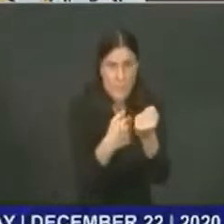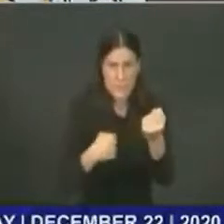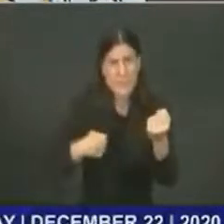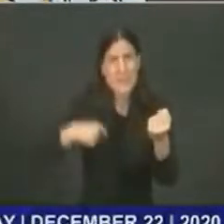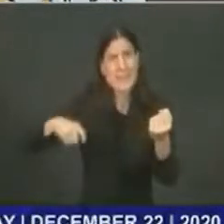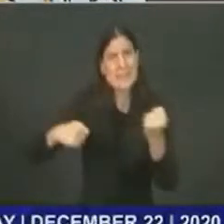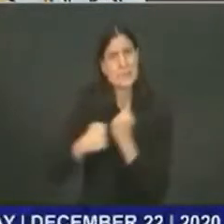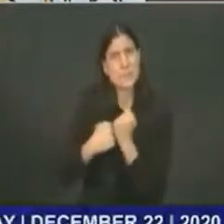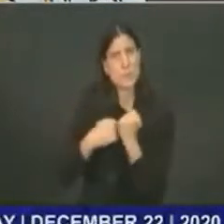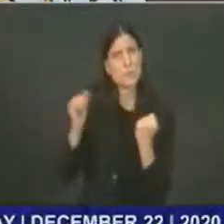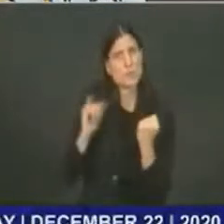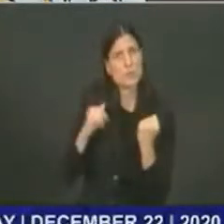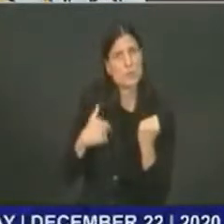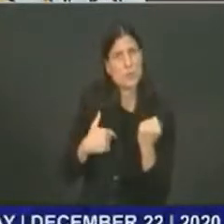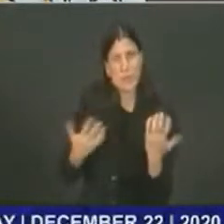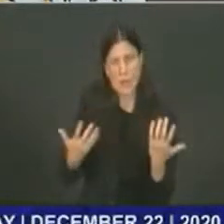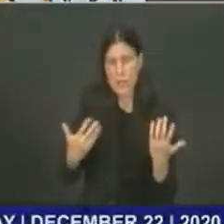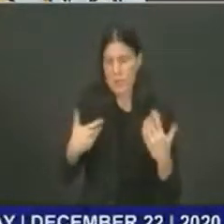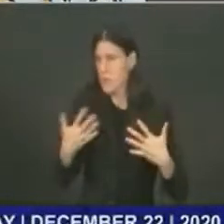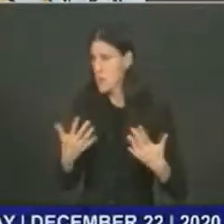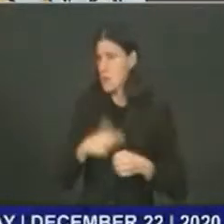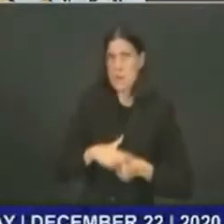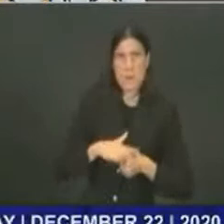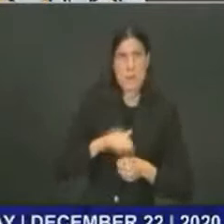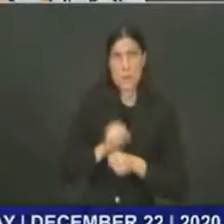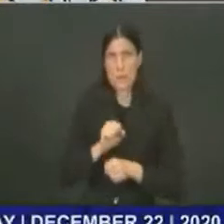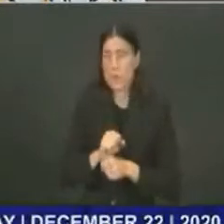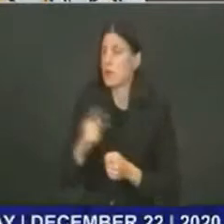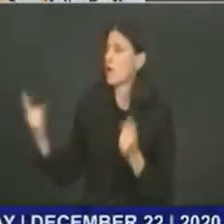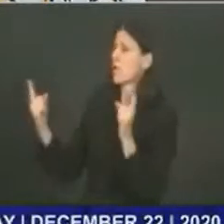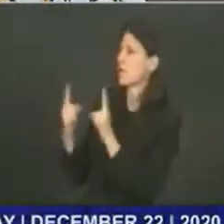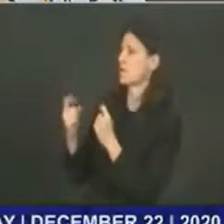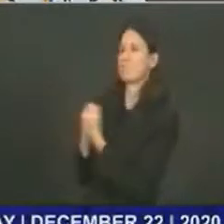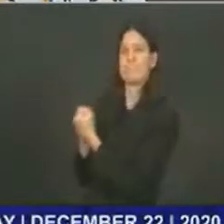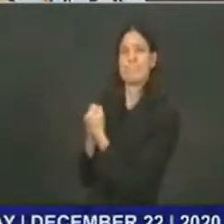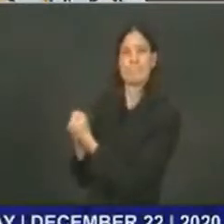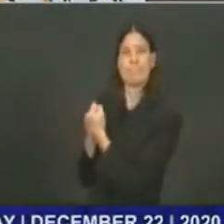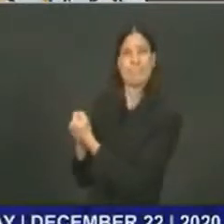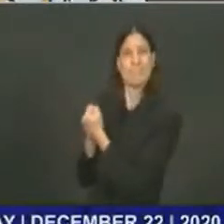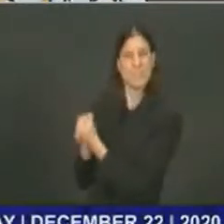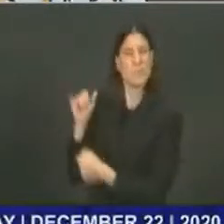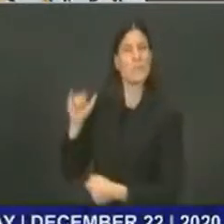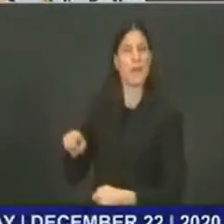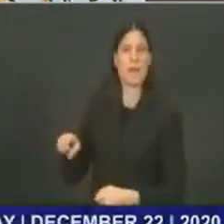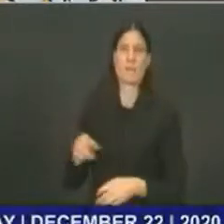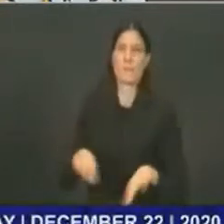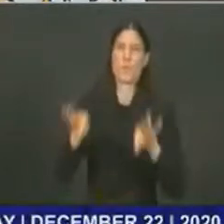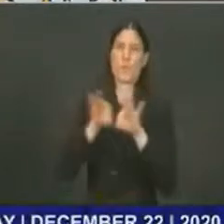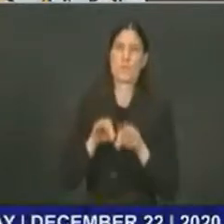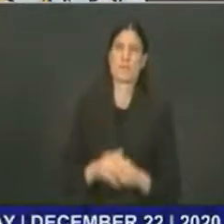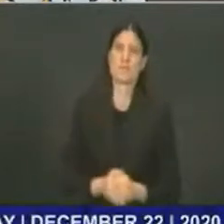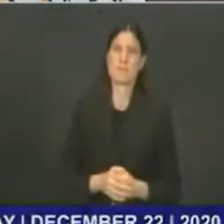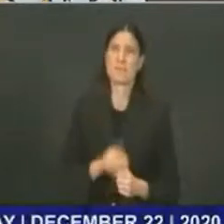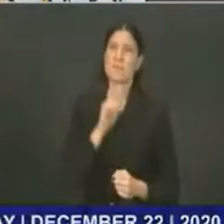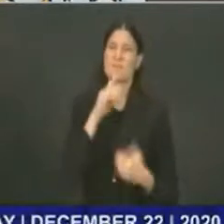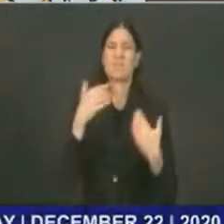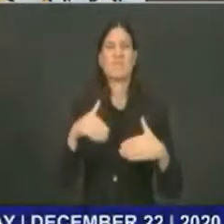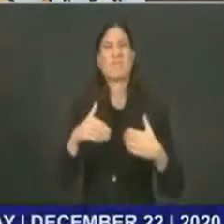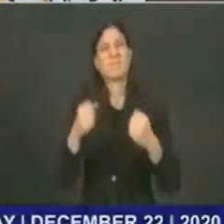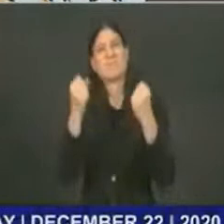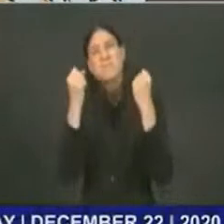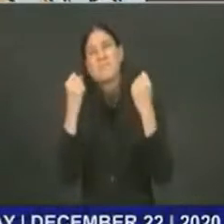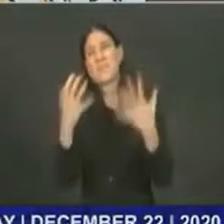I could go on and on, as I've said. There are thousands of unsung heroes, and I just want to say thank you to each and every one of